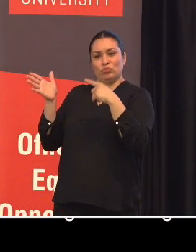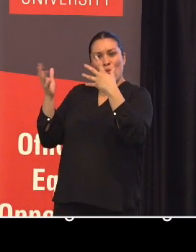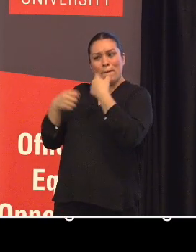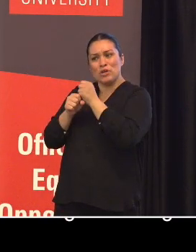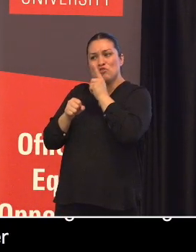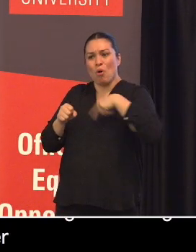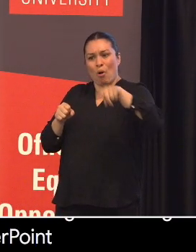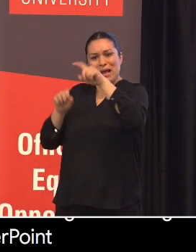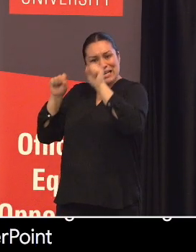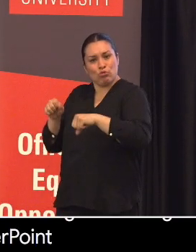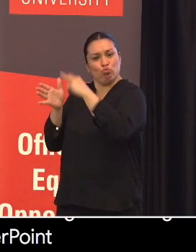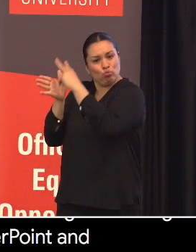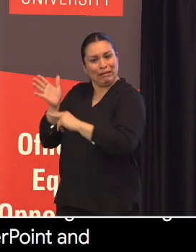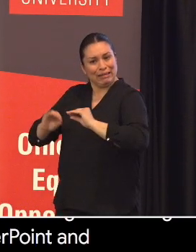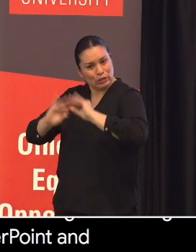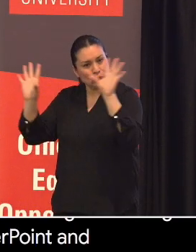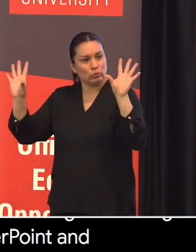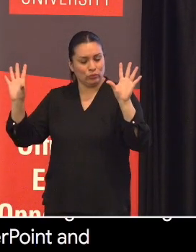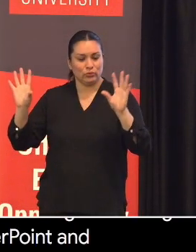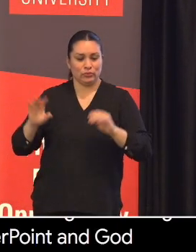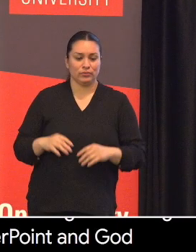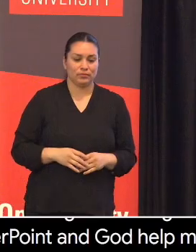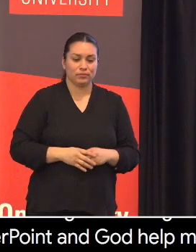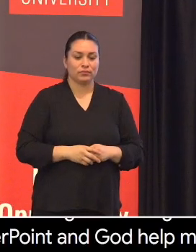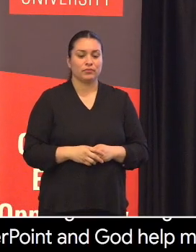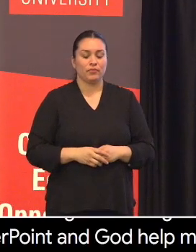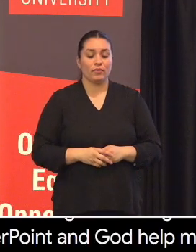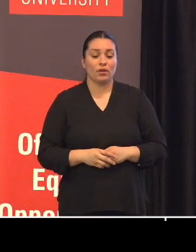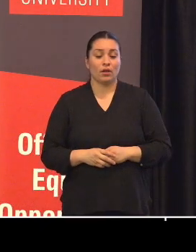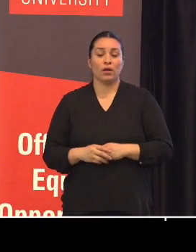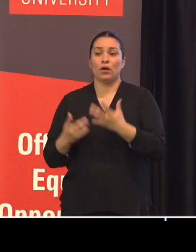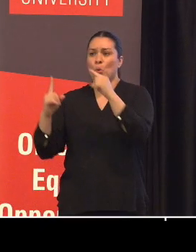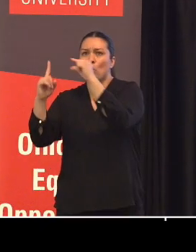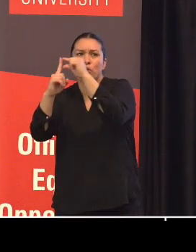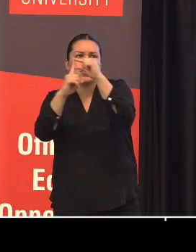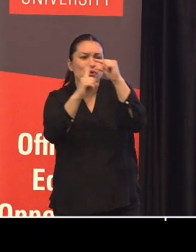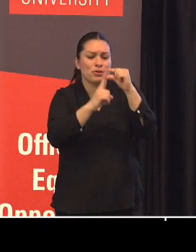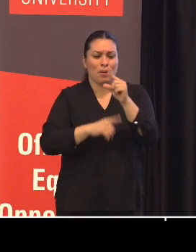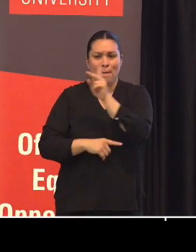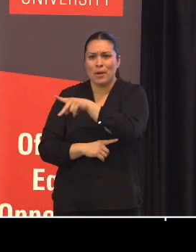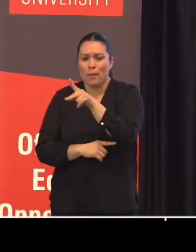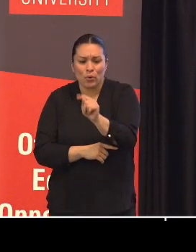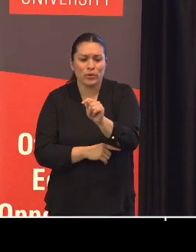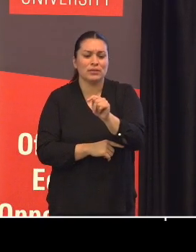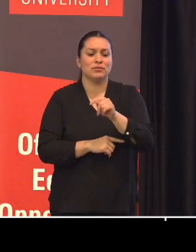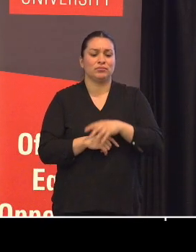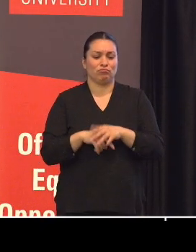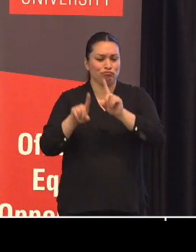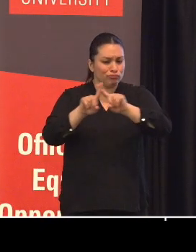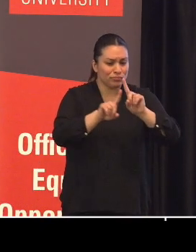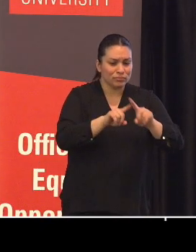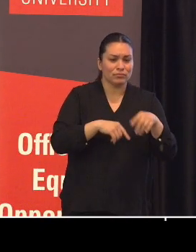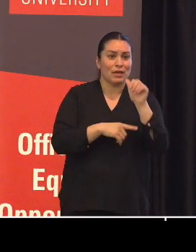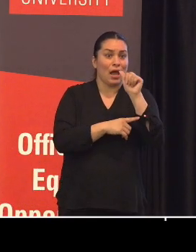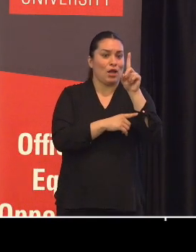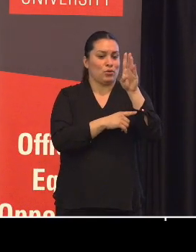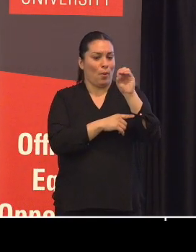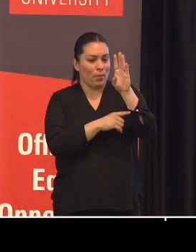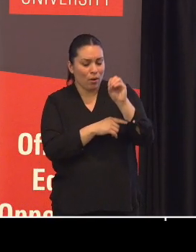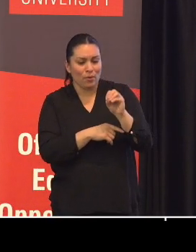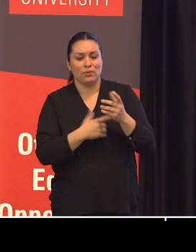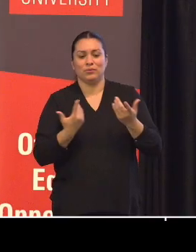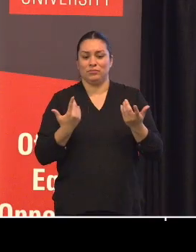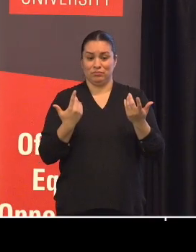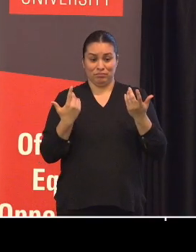and PowerPoint and, God help me, in Adobe Pro? Are they there? Yes. Should we use